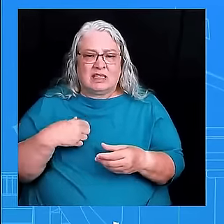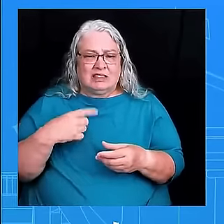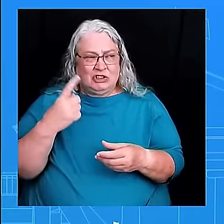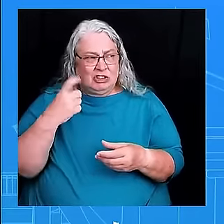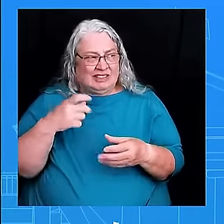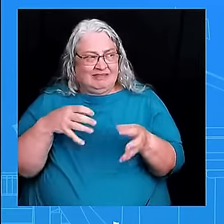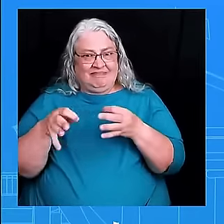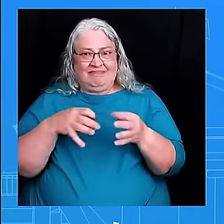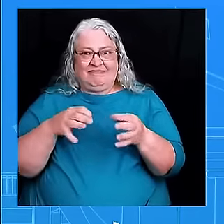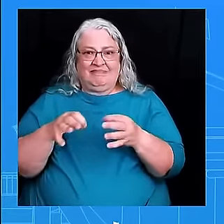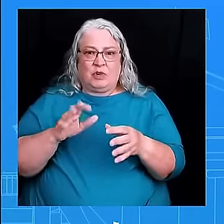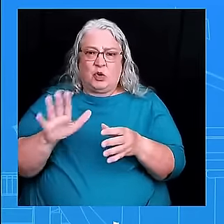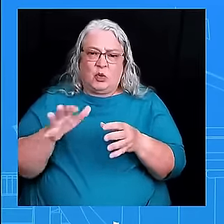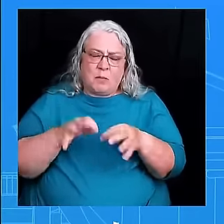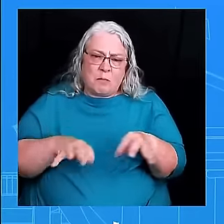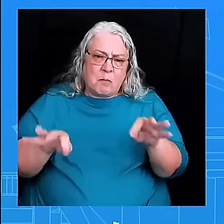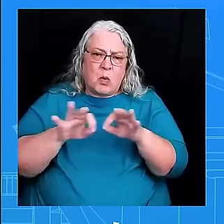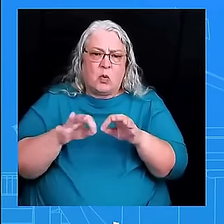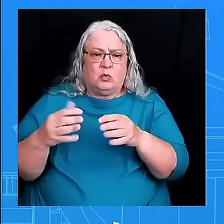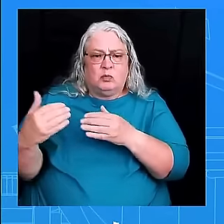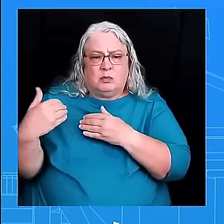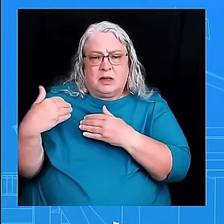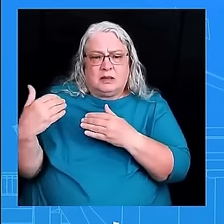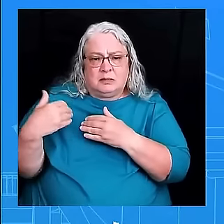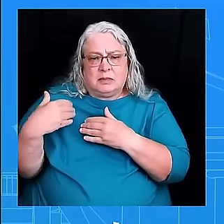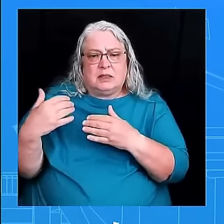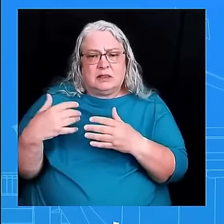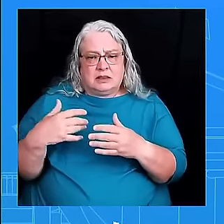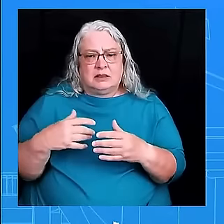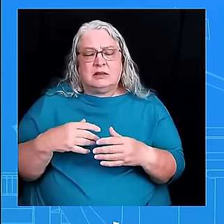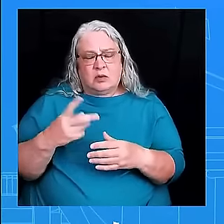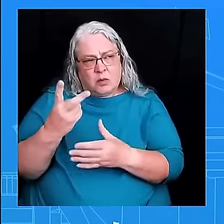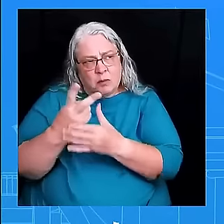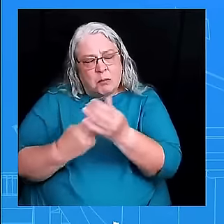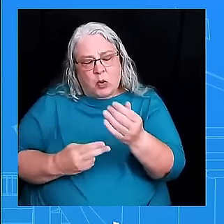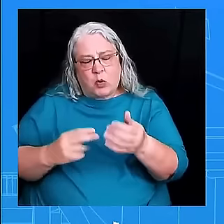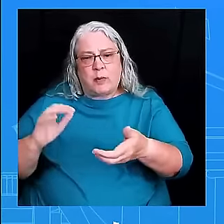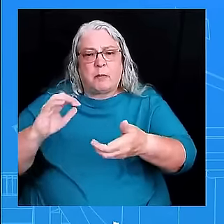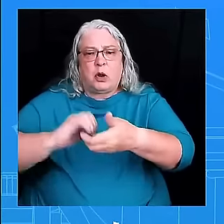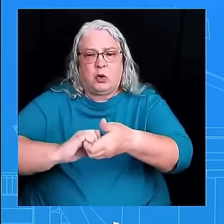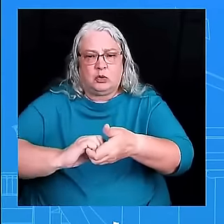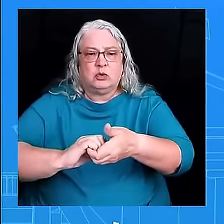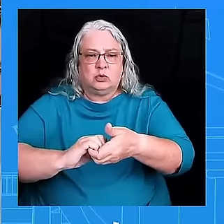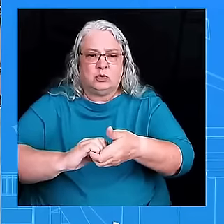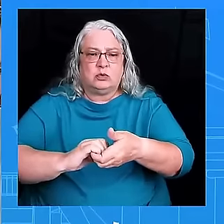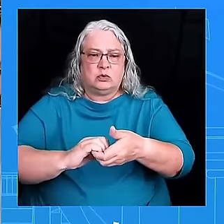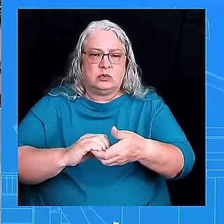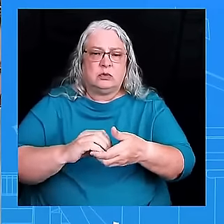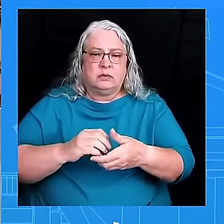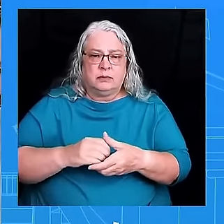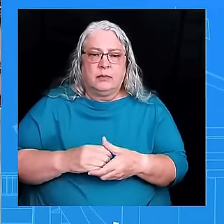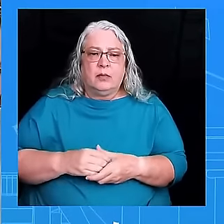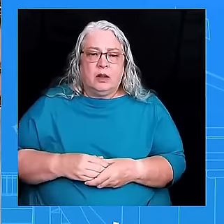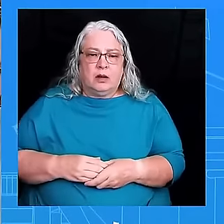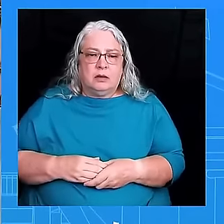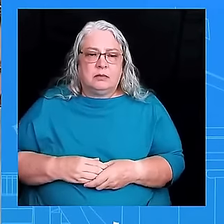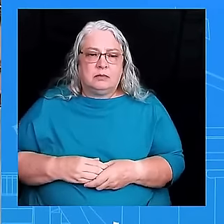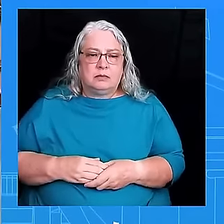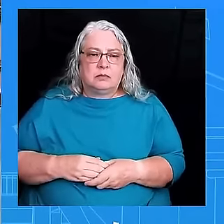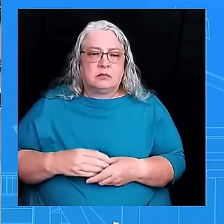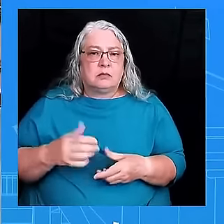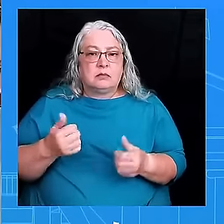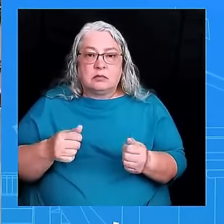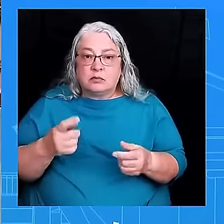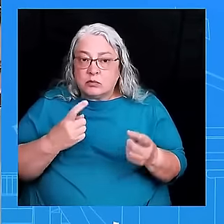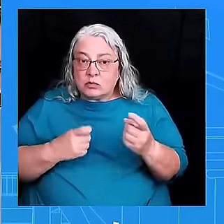make sure that is very, very clear to all of you. Okay. I mean, was there ever any consideration given to asking the vice president to,